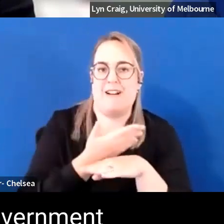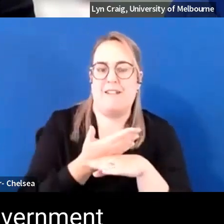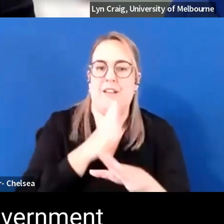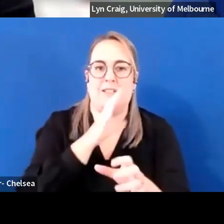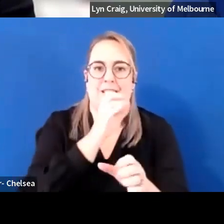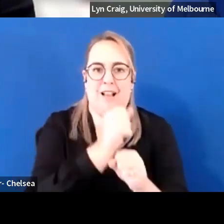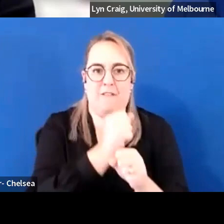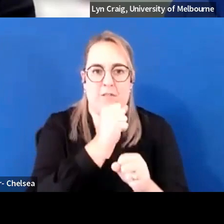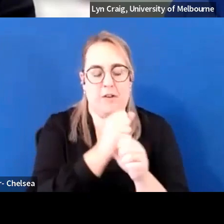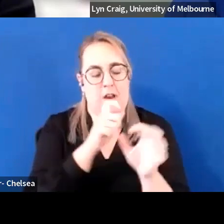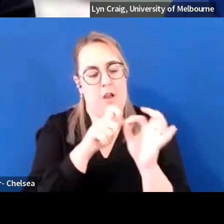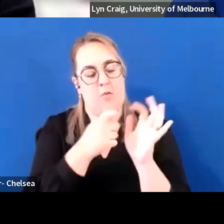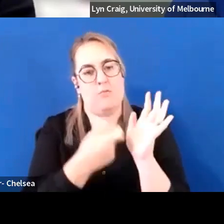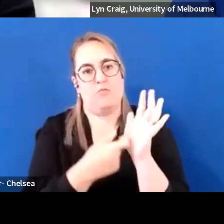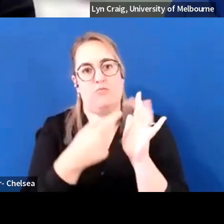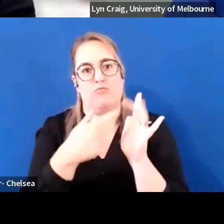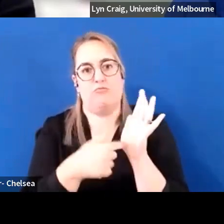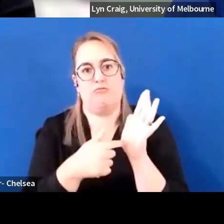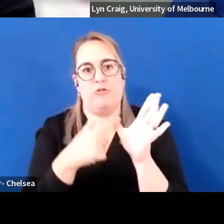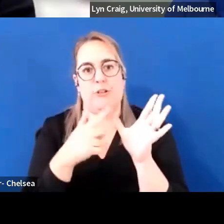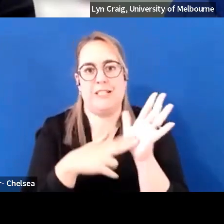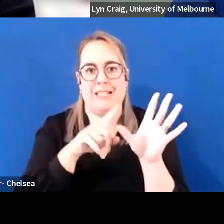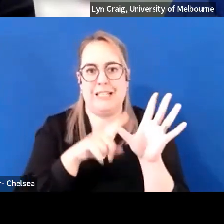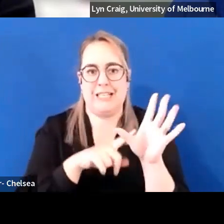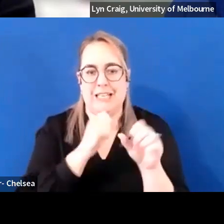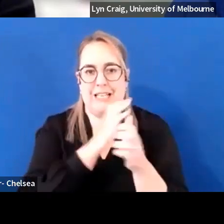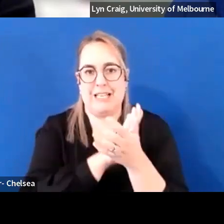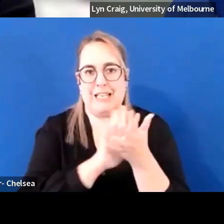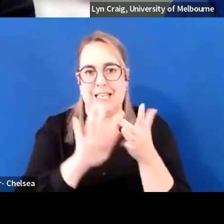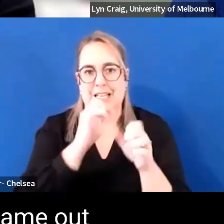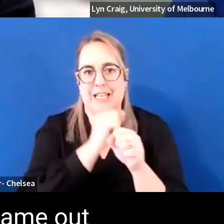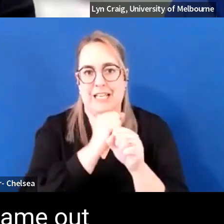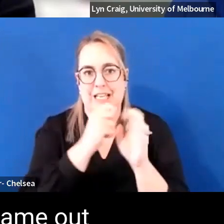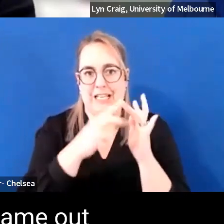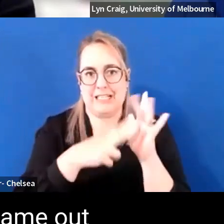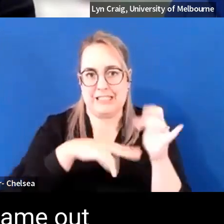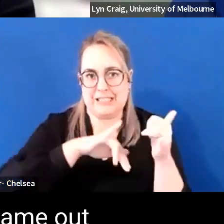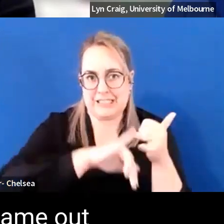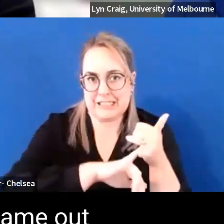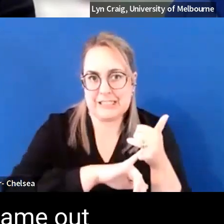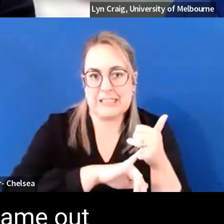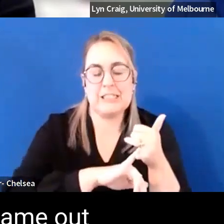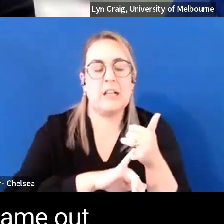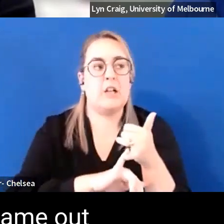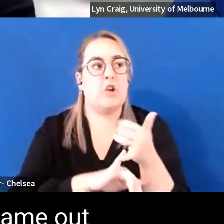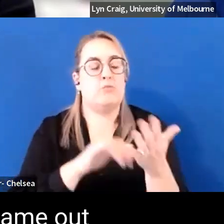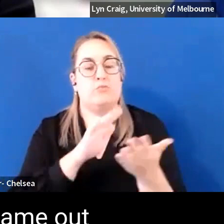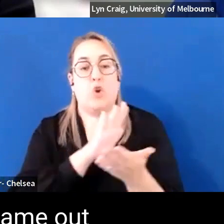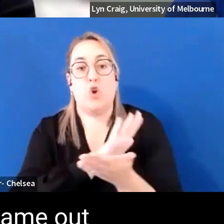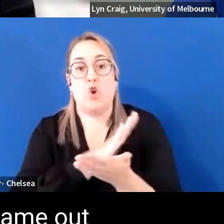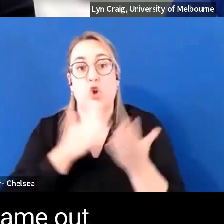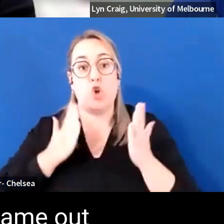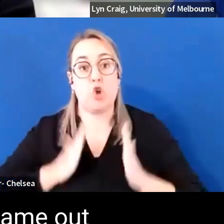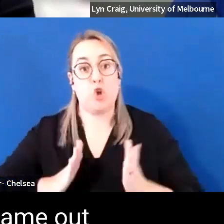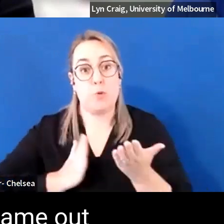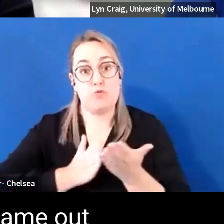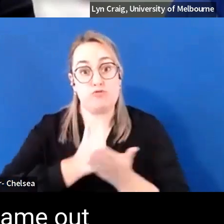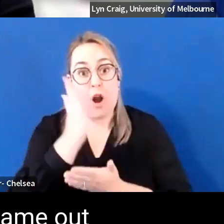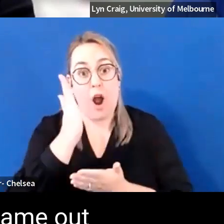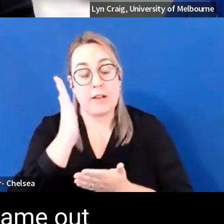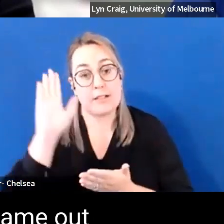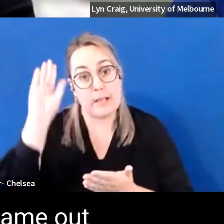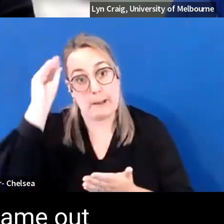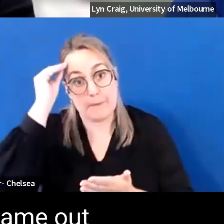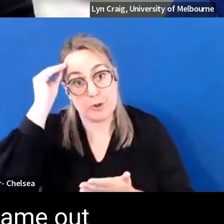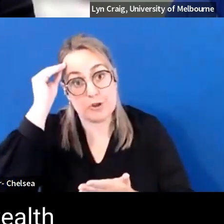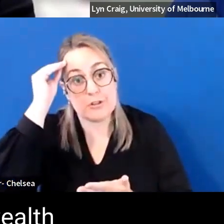Brittany Higgins and the Human Rights Commission, and the report that came out arising